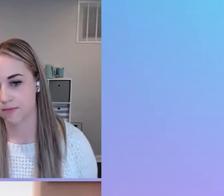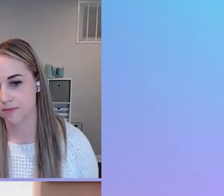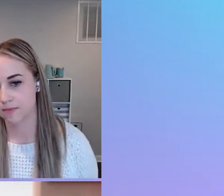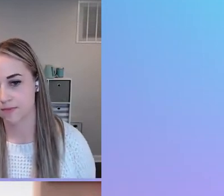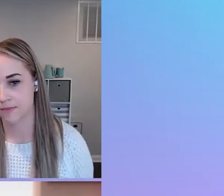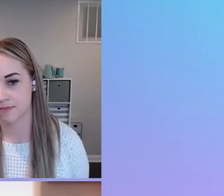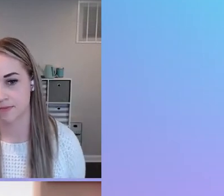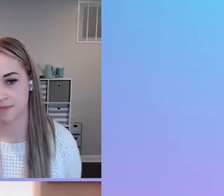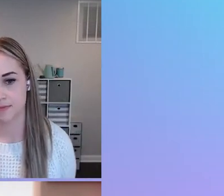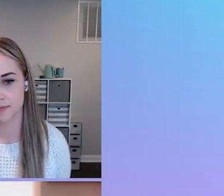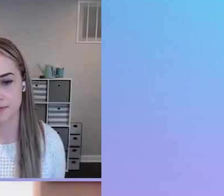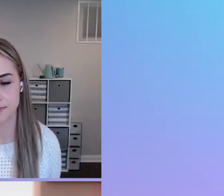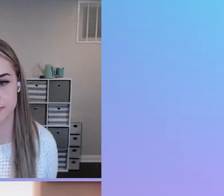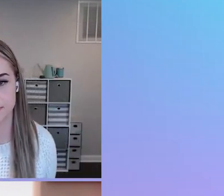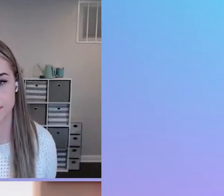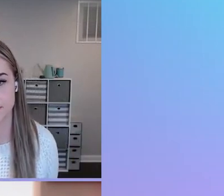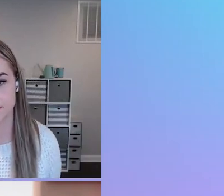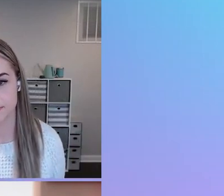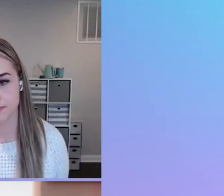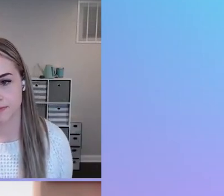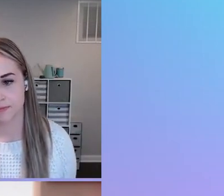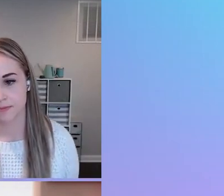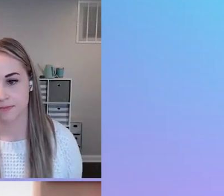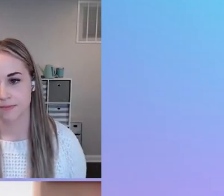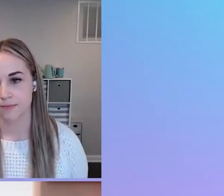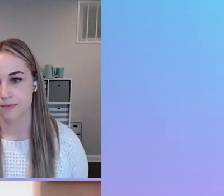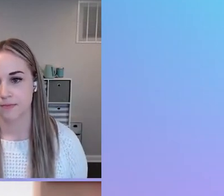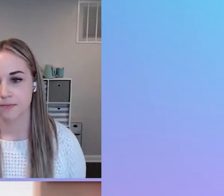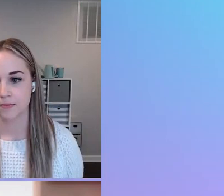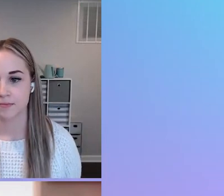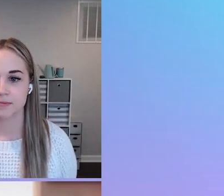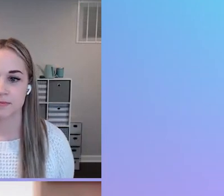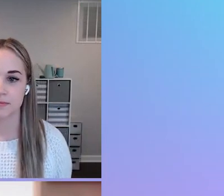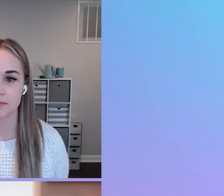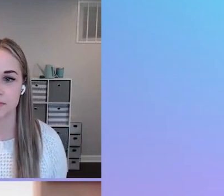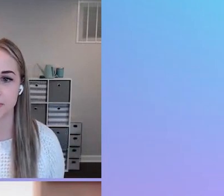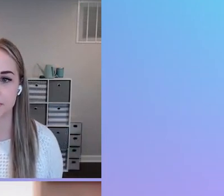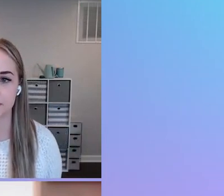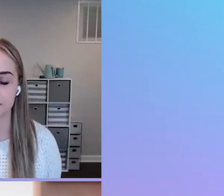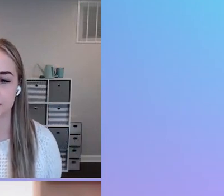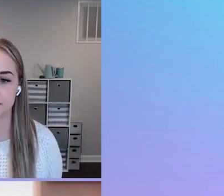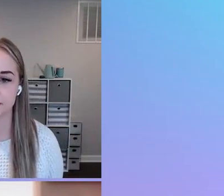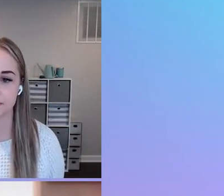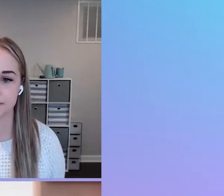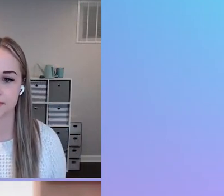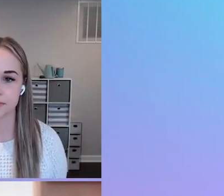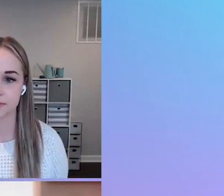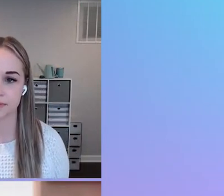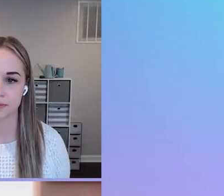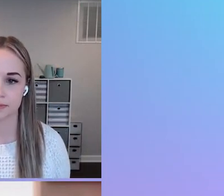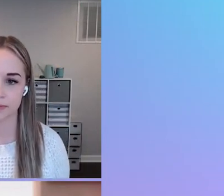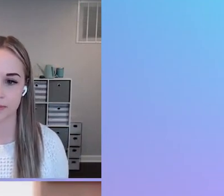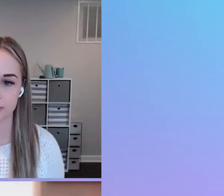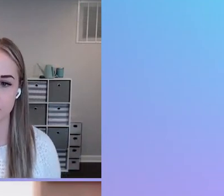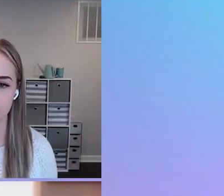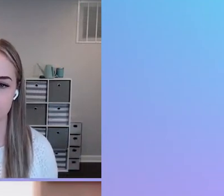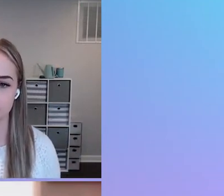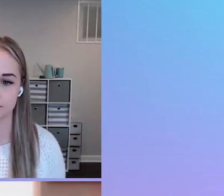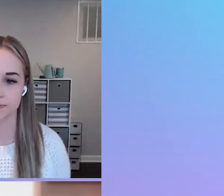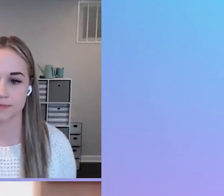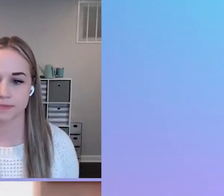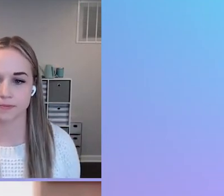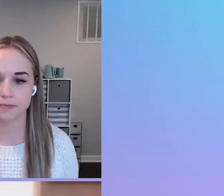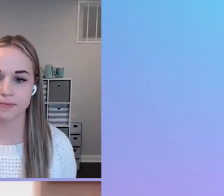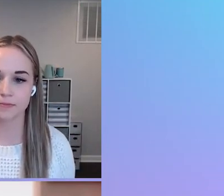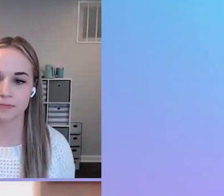one. And number two, we as an accessibility team are very mindful of our communication